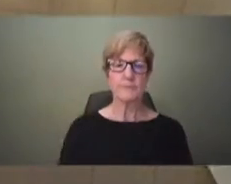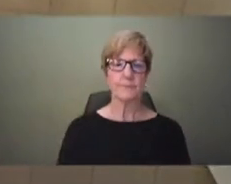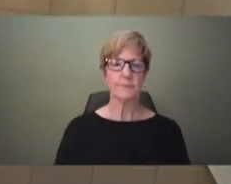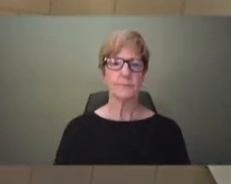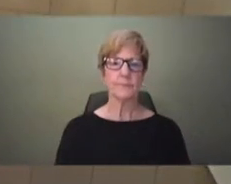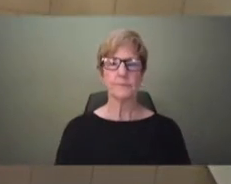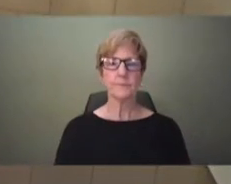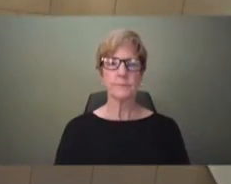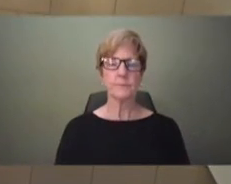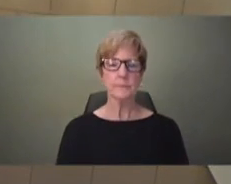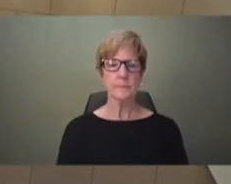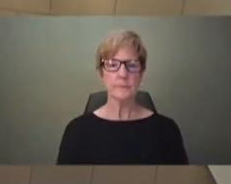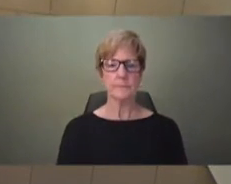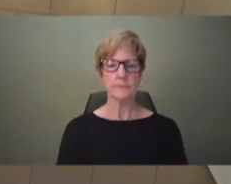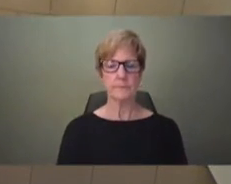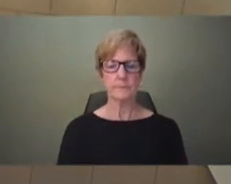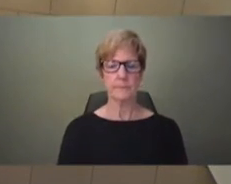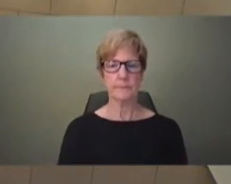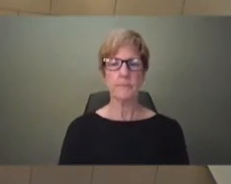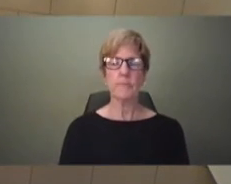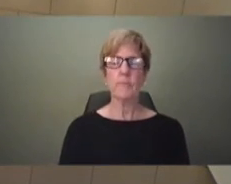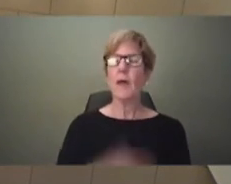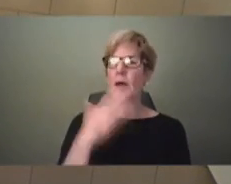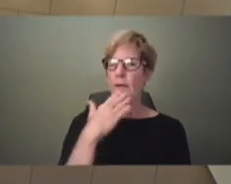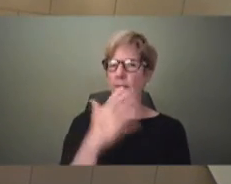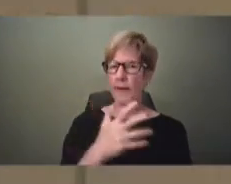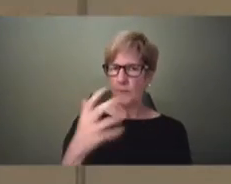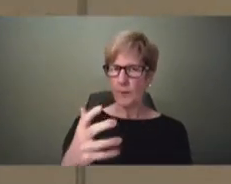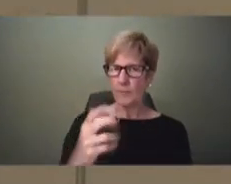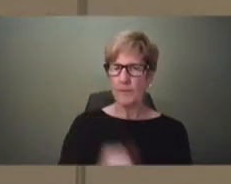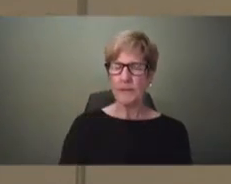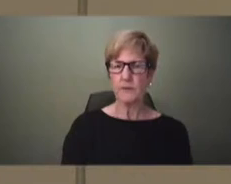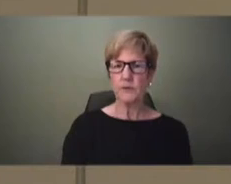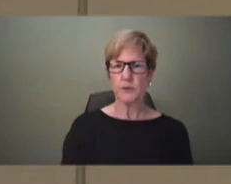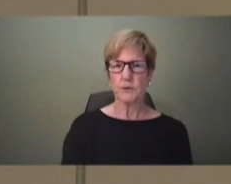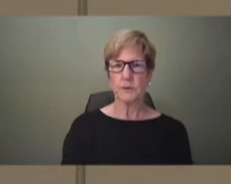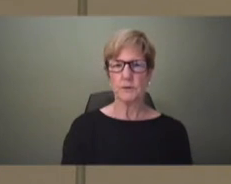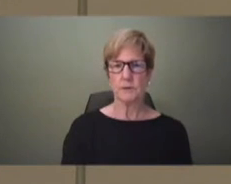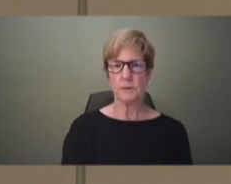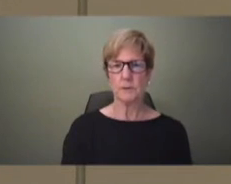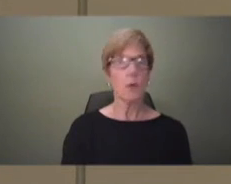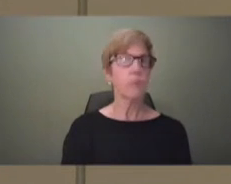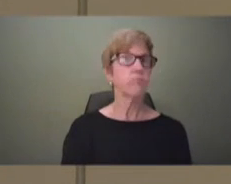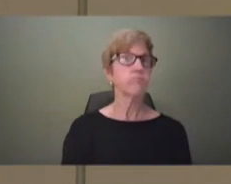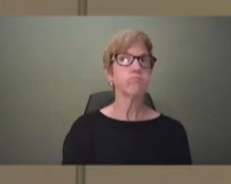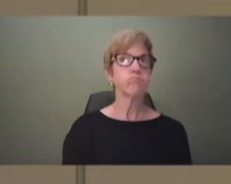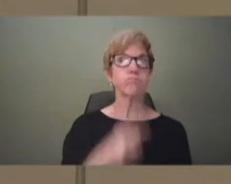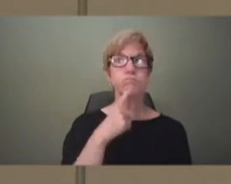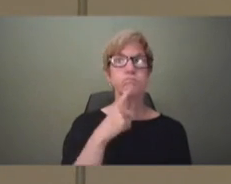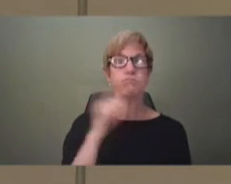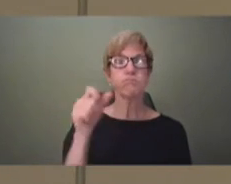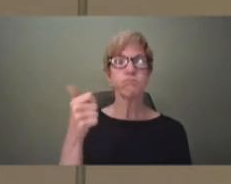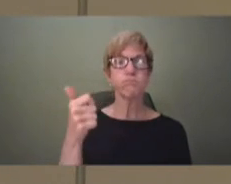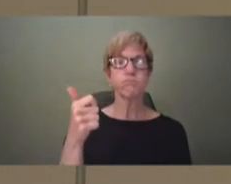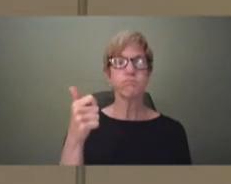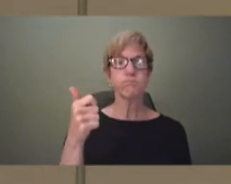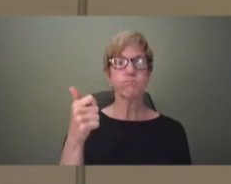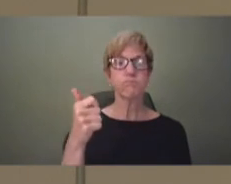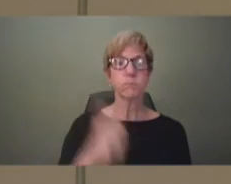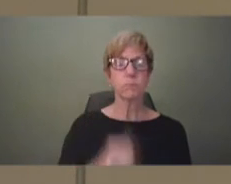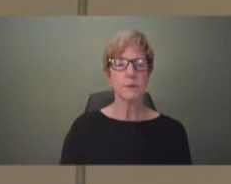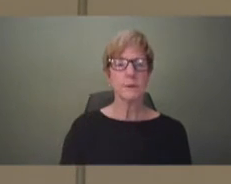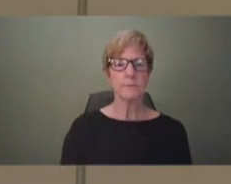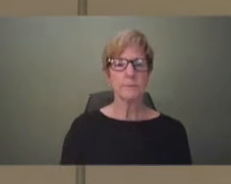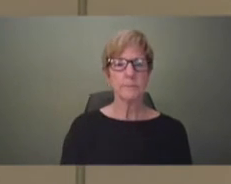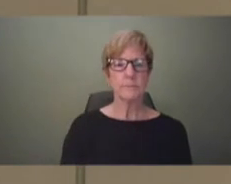questions thank you very much um I need oh you have anybody else from yeah you still